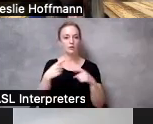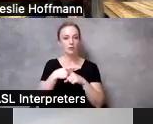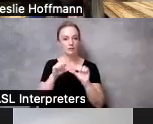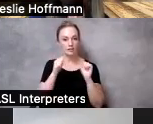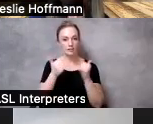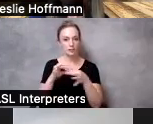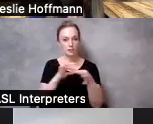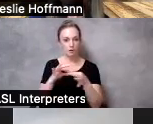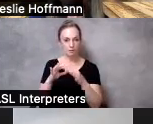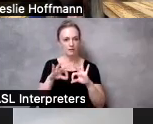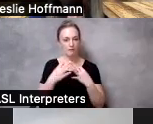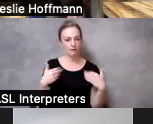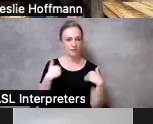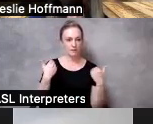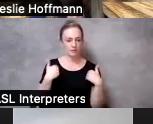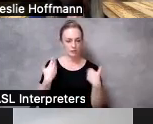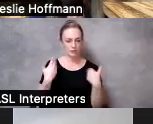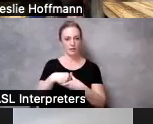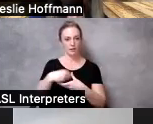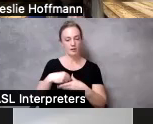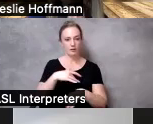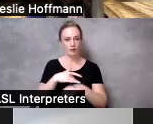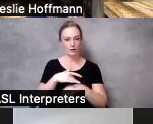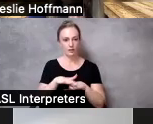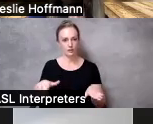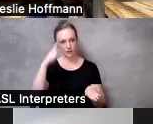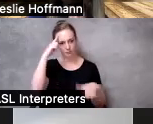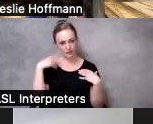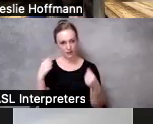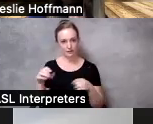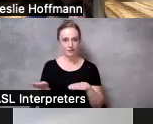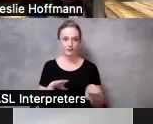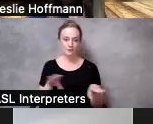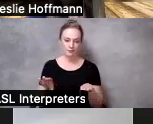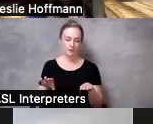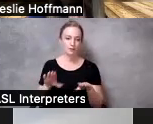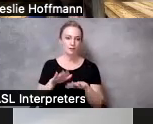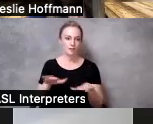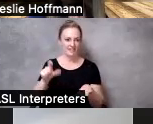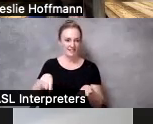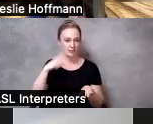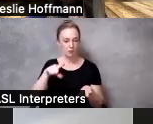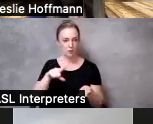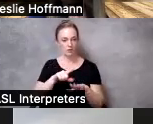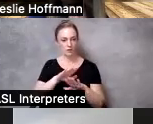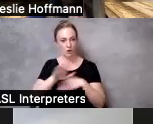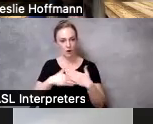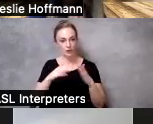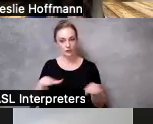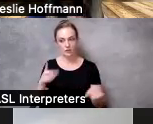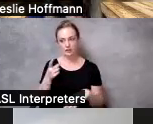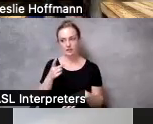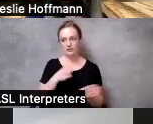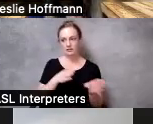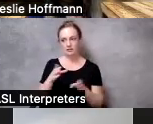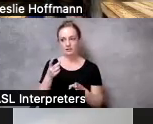youth engagement, early childhood mental health, behavioral health needs of children involved with child welfare, and implementation science. Dr. Tina Robbins